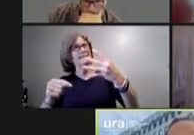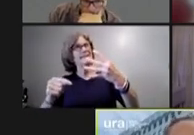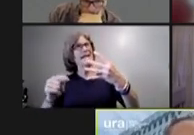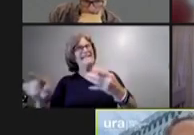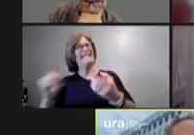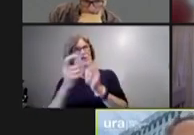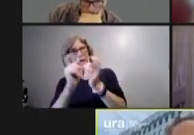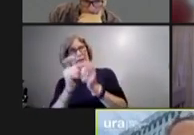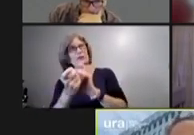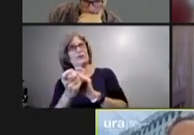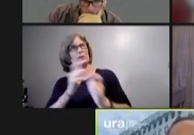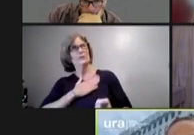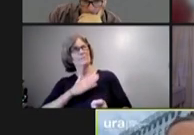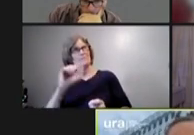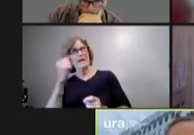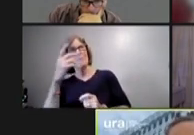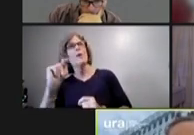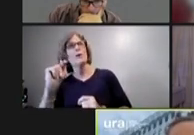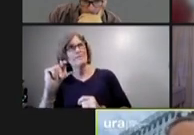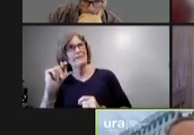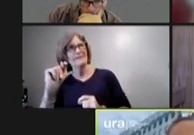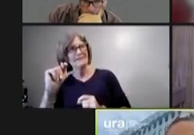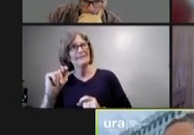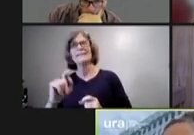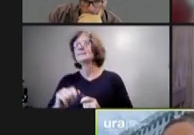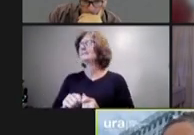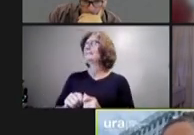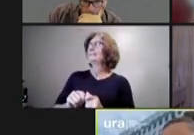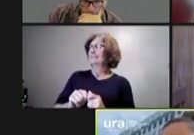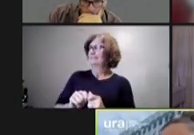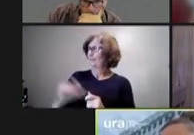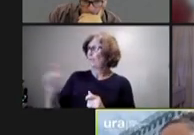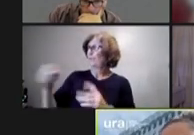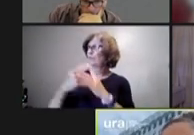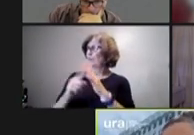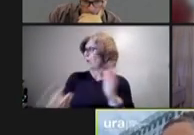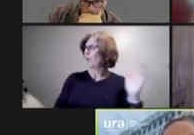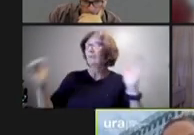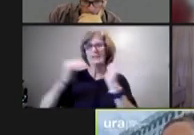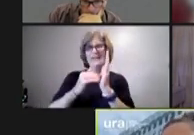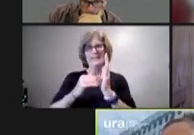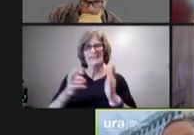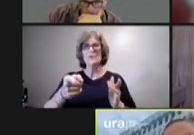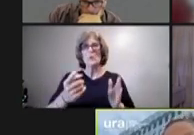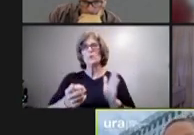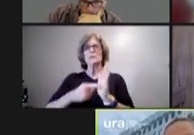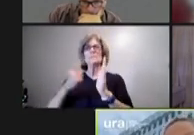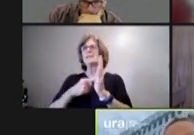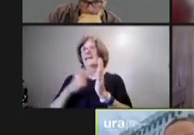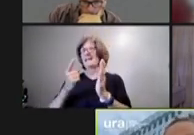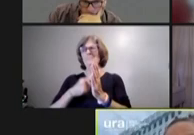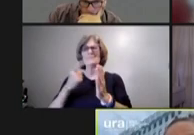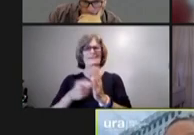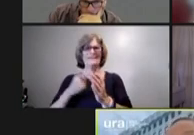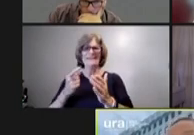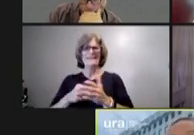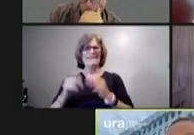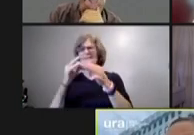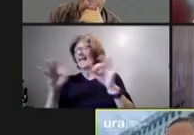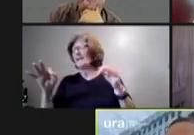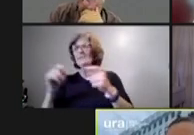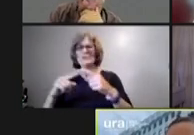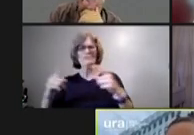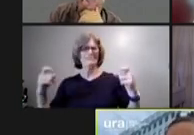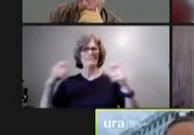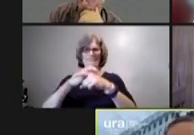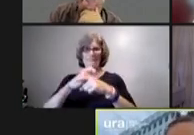really nuanced process that has, you know, some type, oftentimes languages and legalese, there's a lot of writing. If you're someone